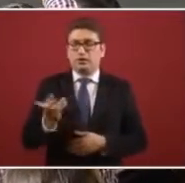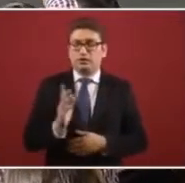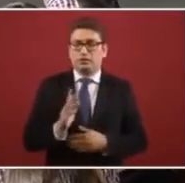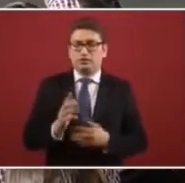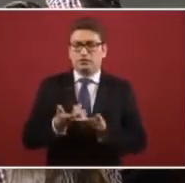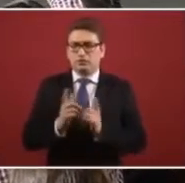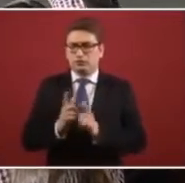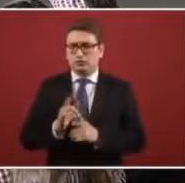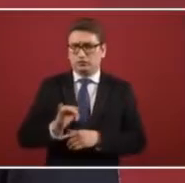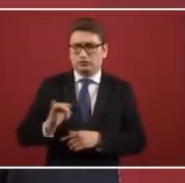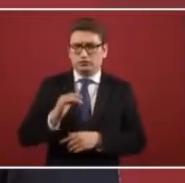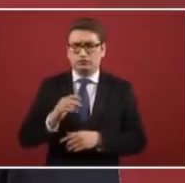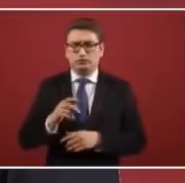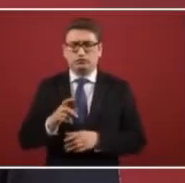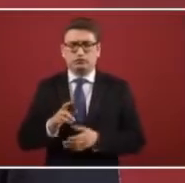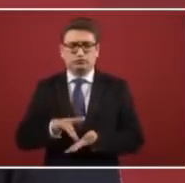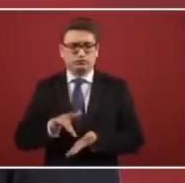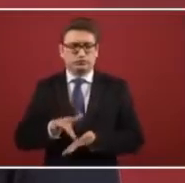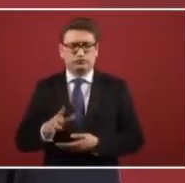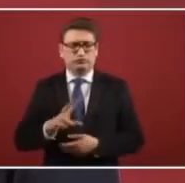and that they are not leftist.